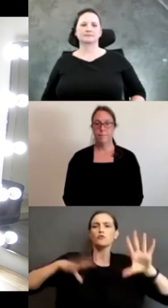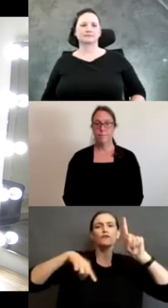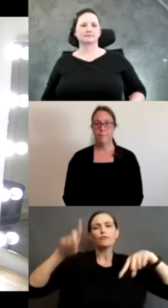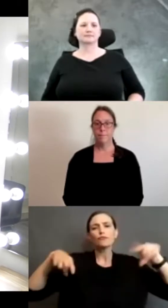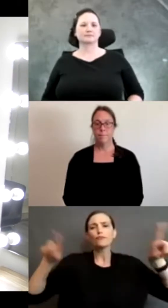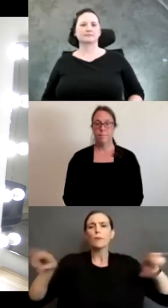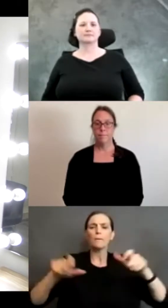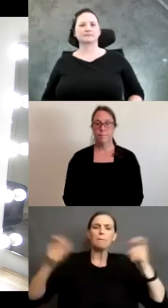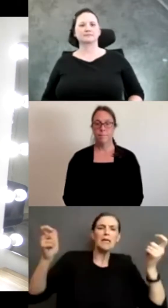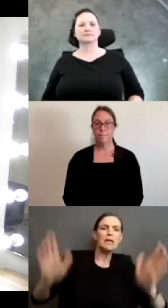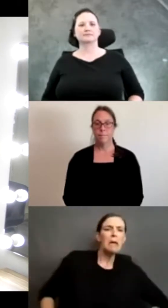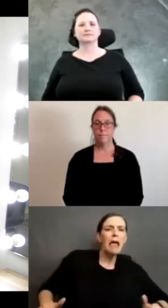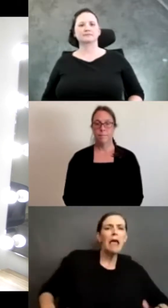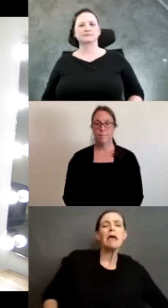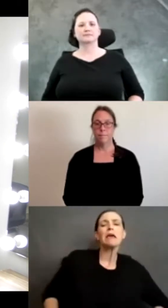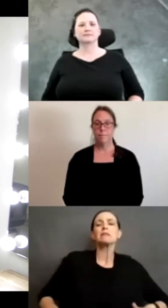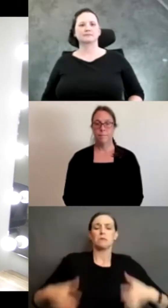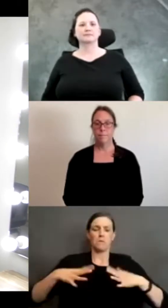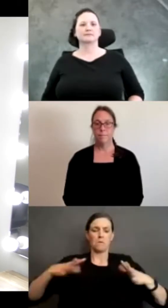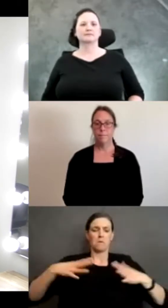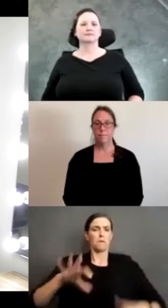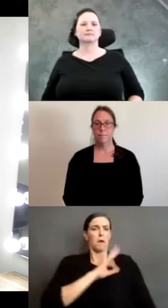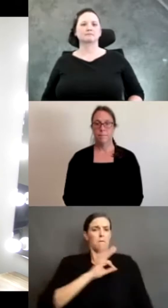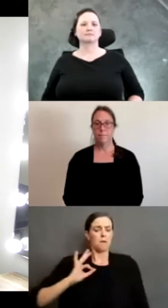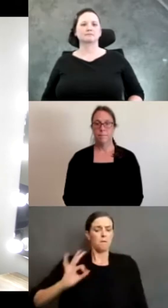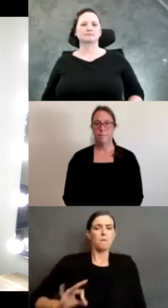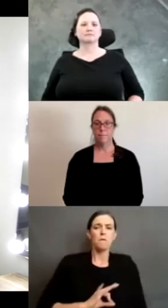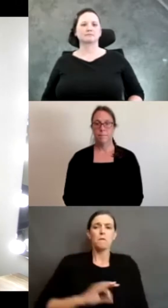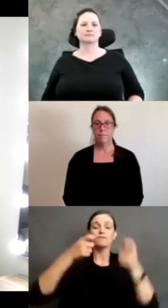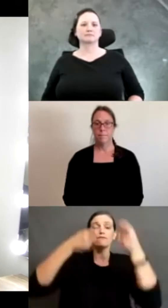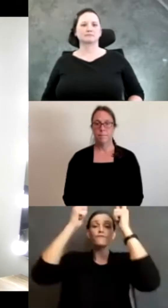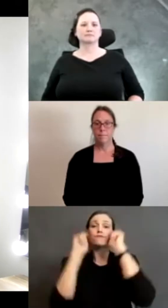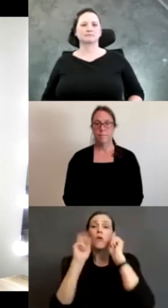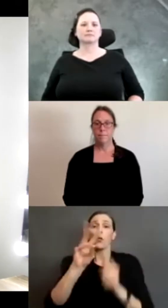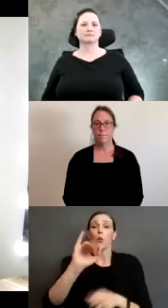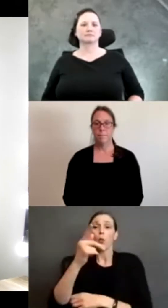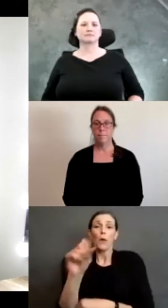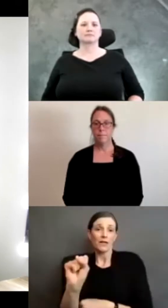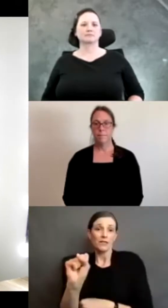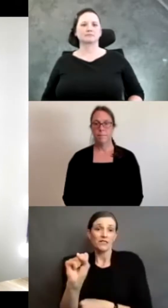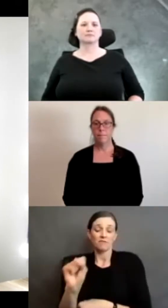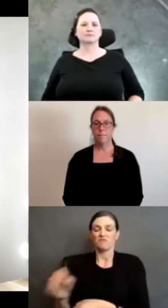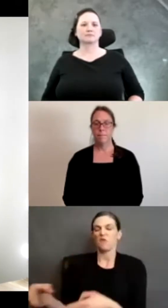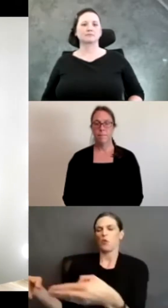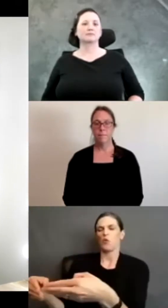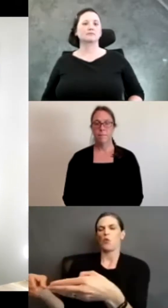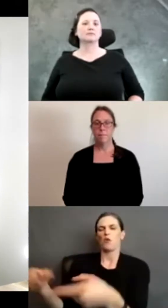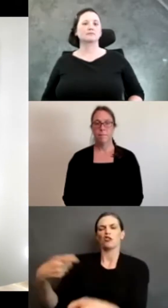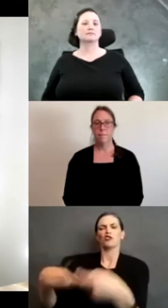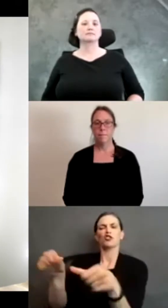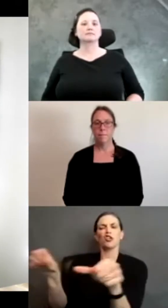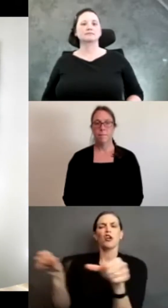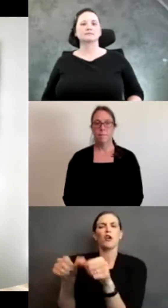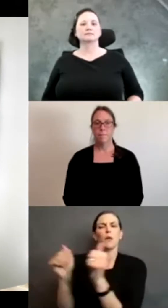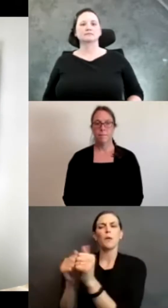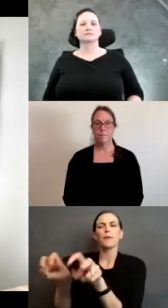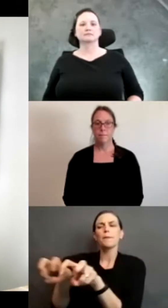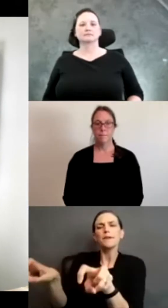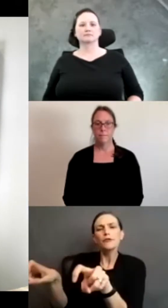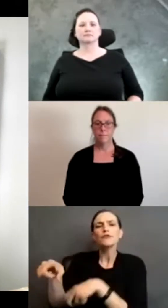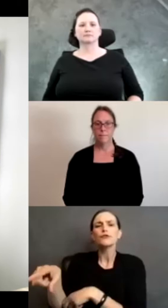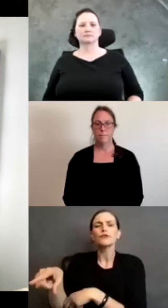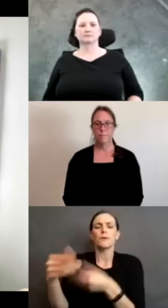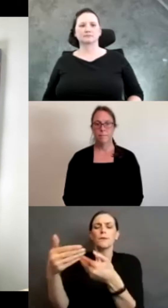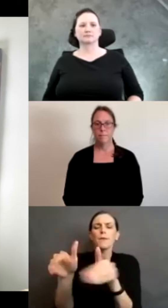pants, polka-dotted blouses, wigs. In one corner is a changing area with a bench. There are cubbies that